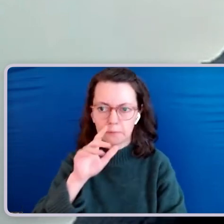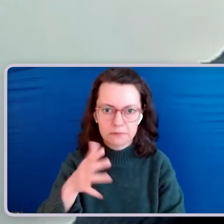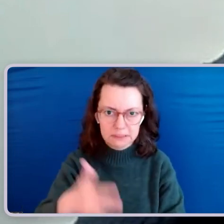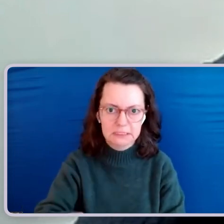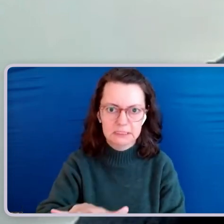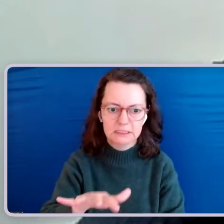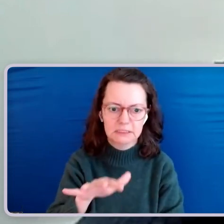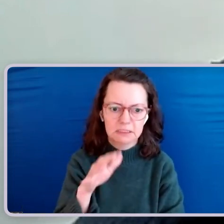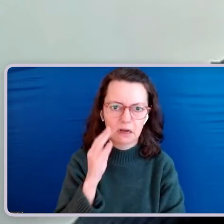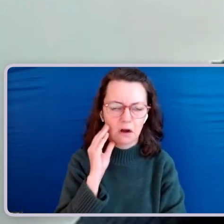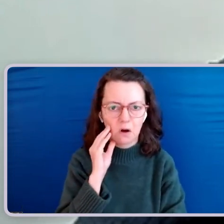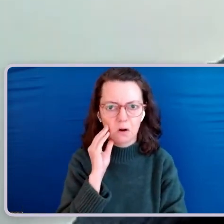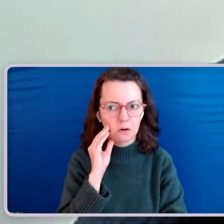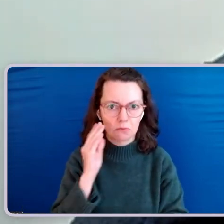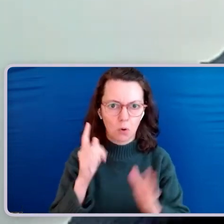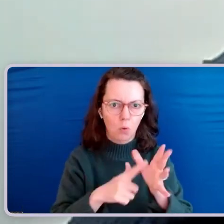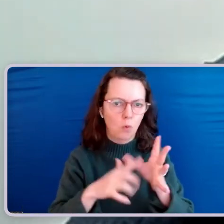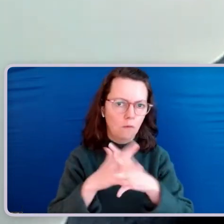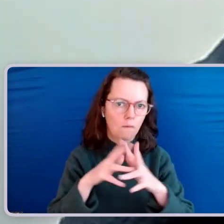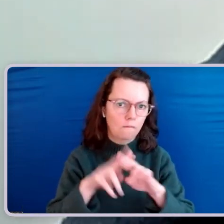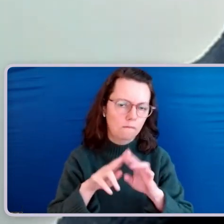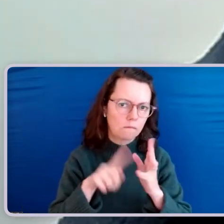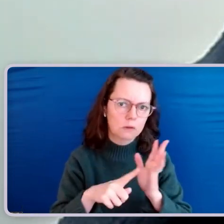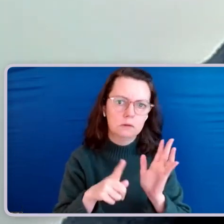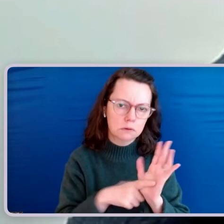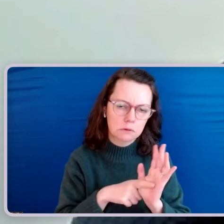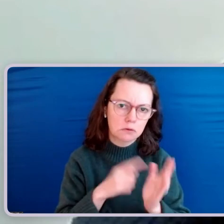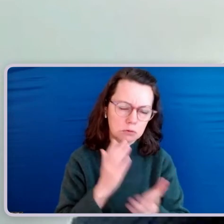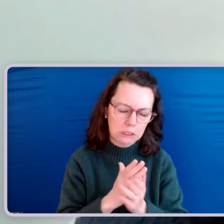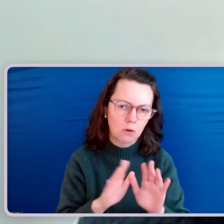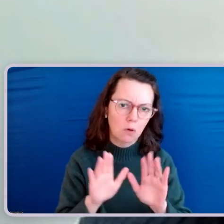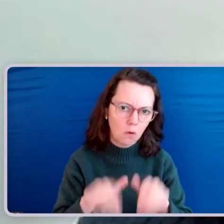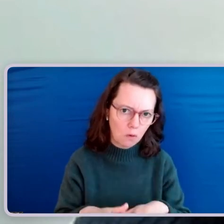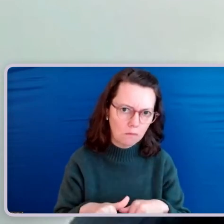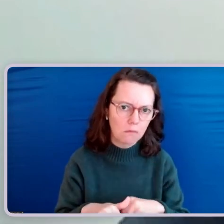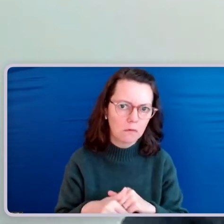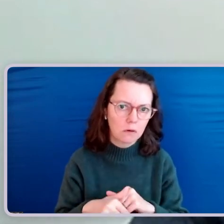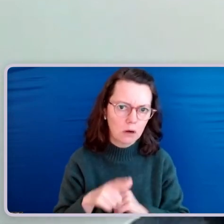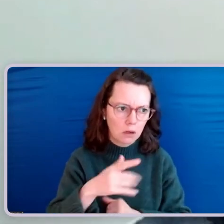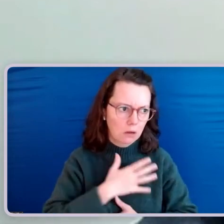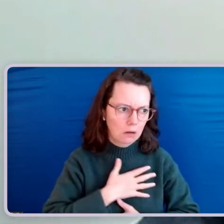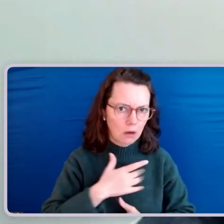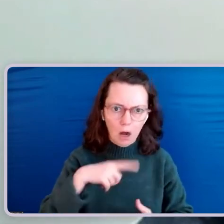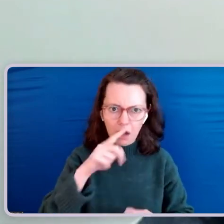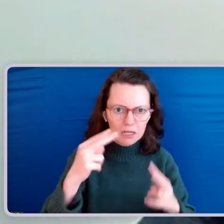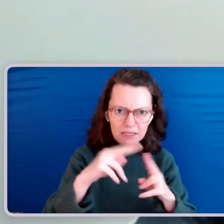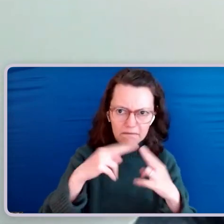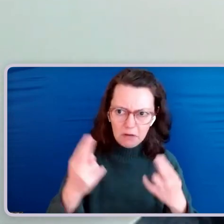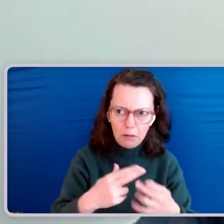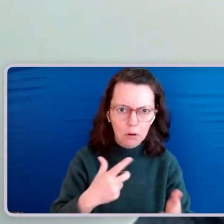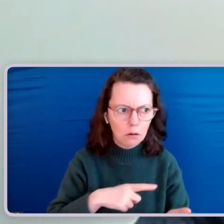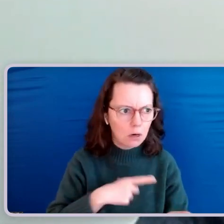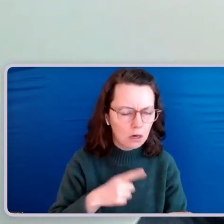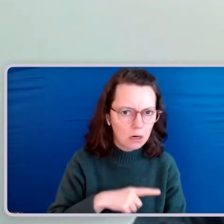it was awful. Just like people not being able to see their families and do the usual things that they do on